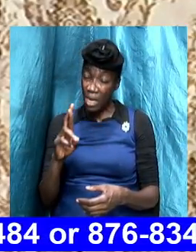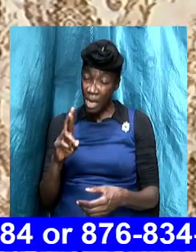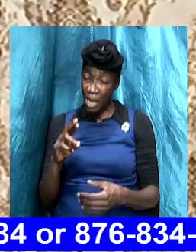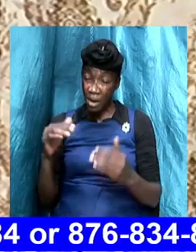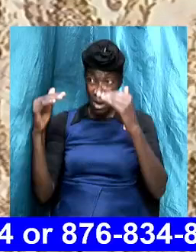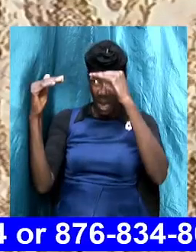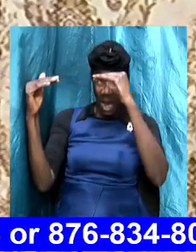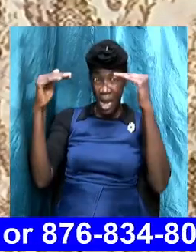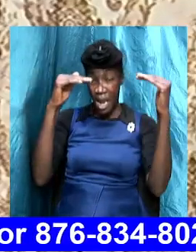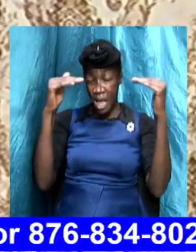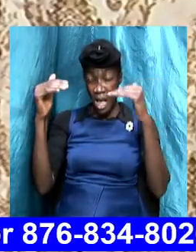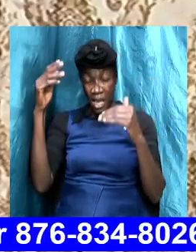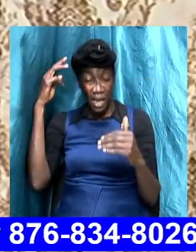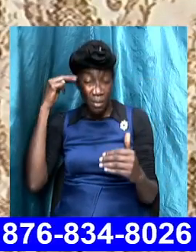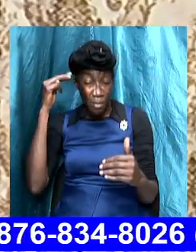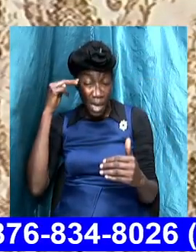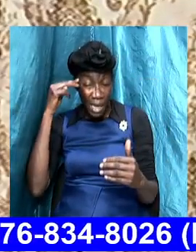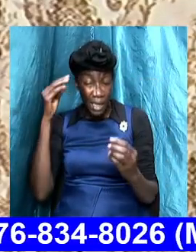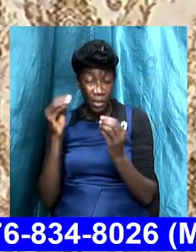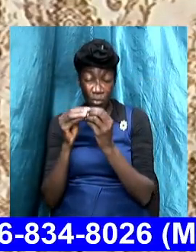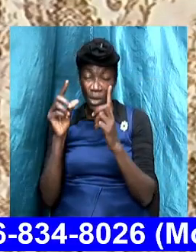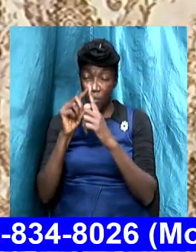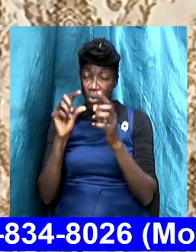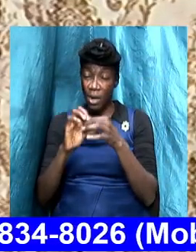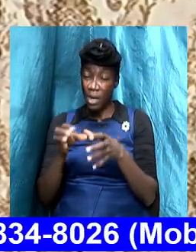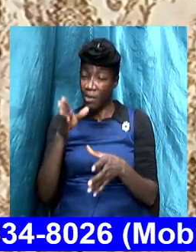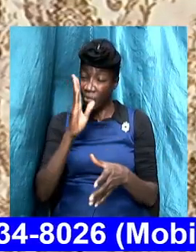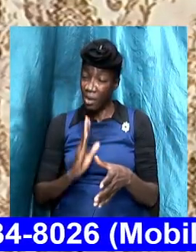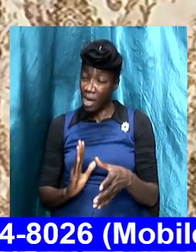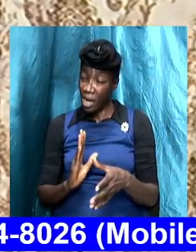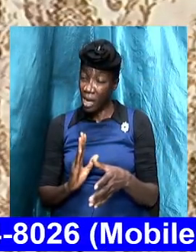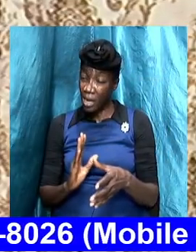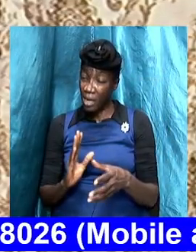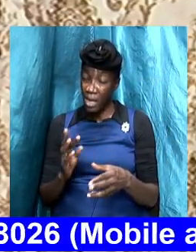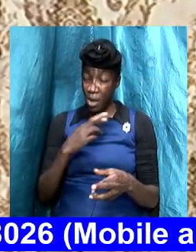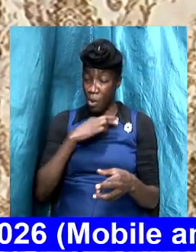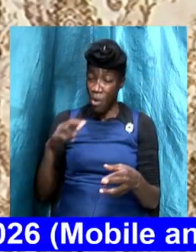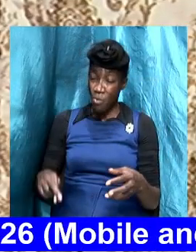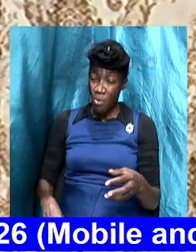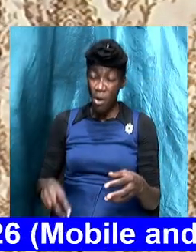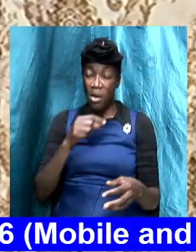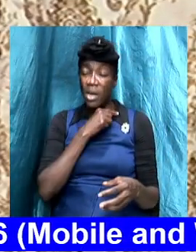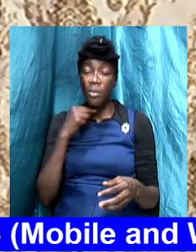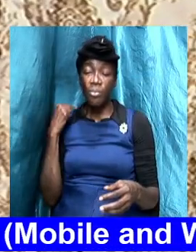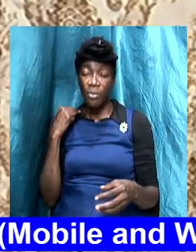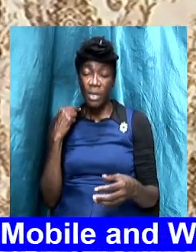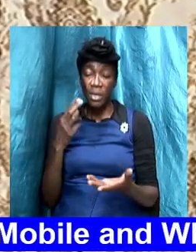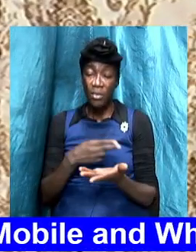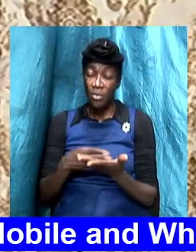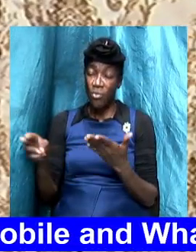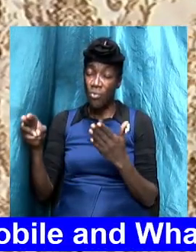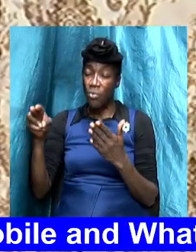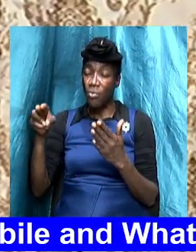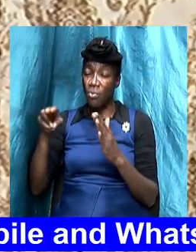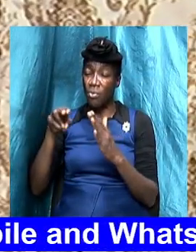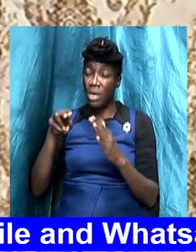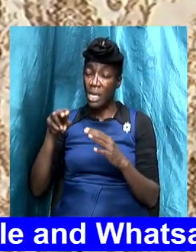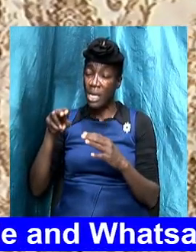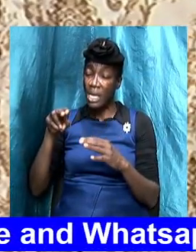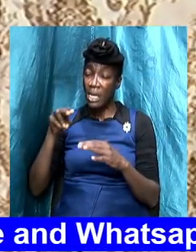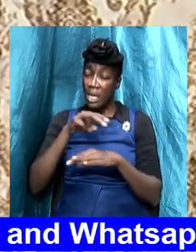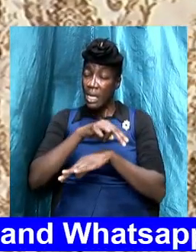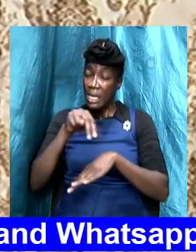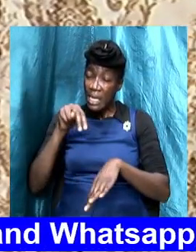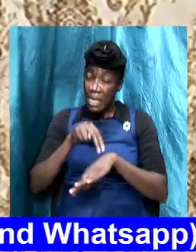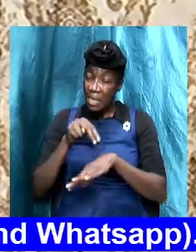our minds, amen, with the word of God, that we are royal priesthood, that we are a holy nation, that we are a peculiar